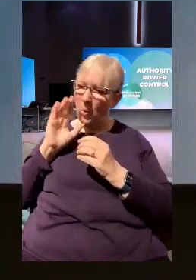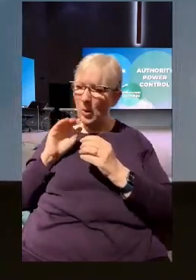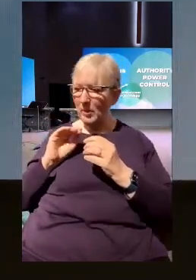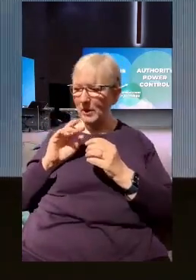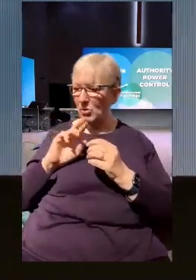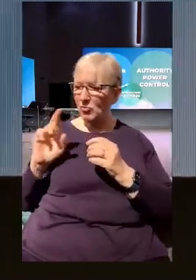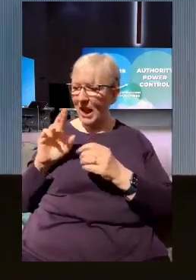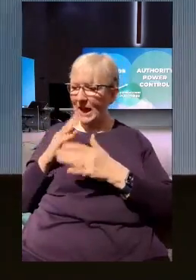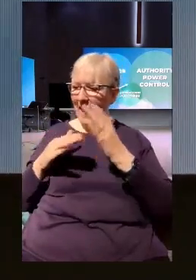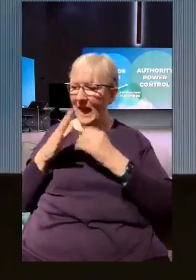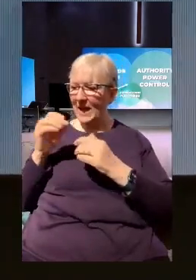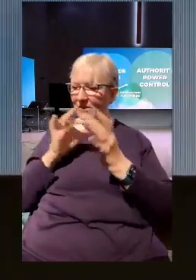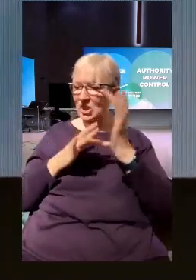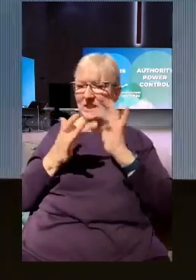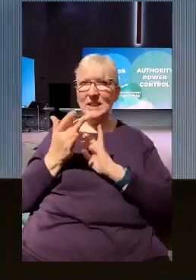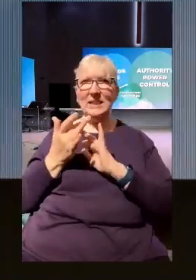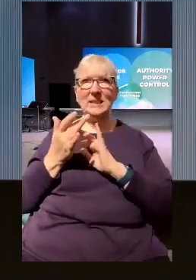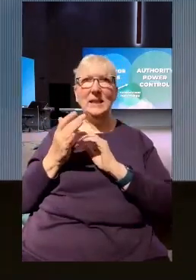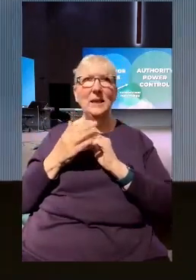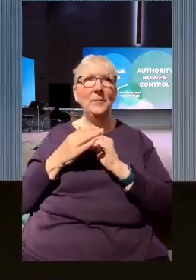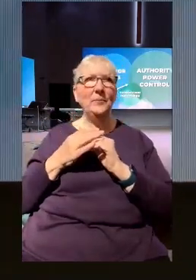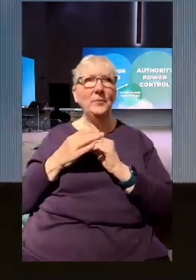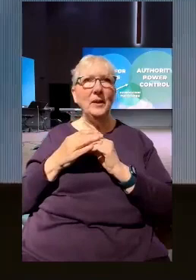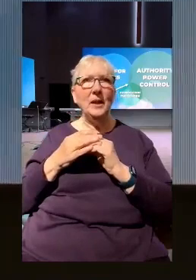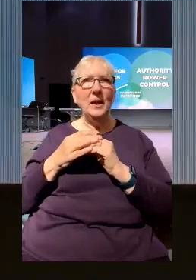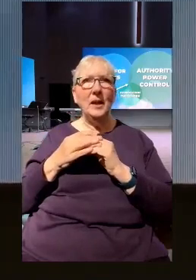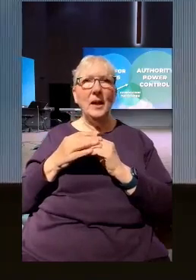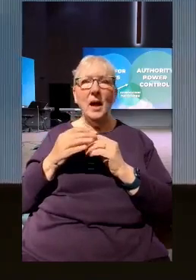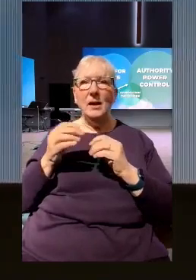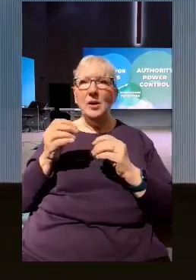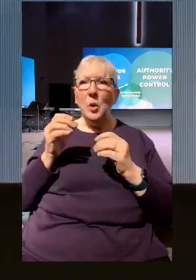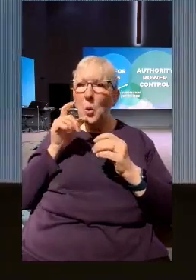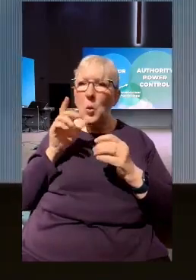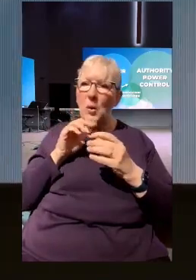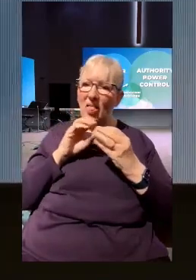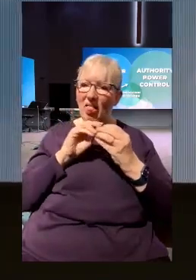servant, and they don't even realize it.